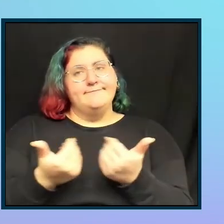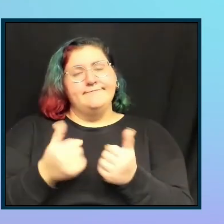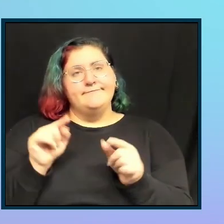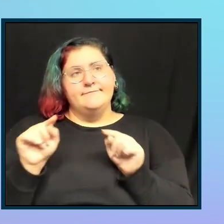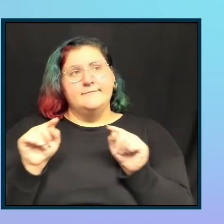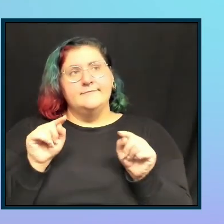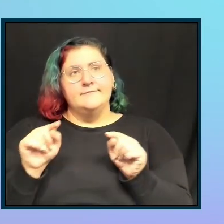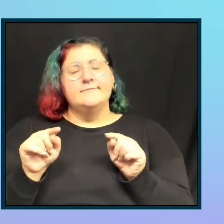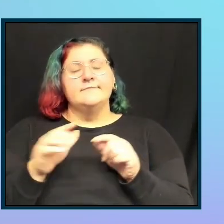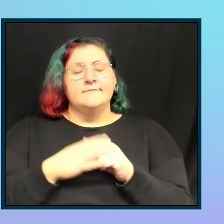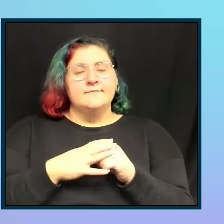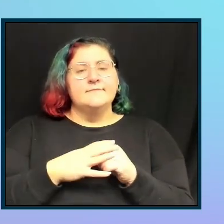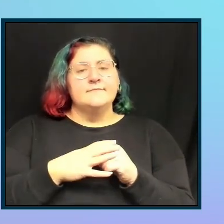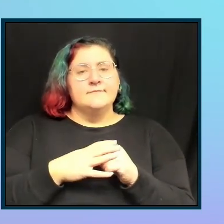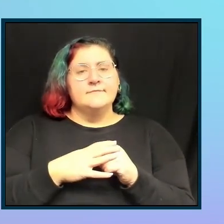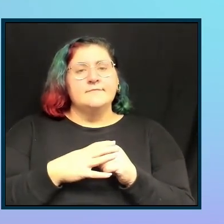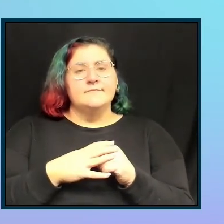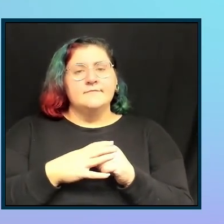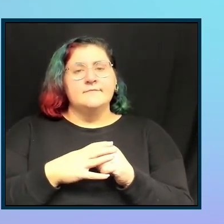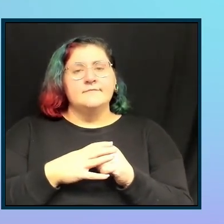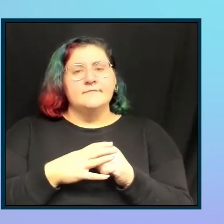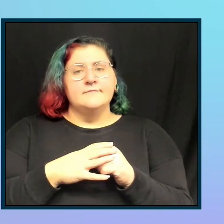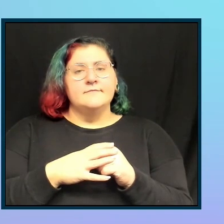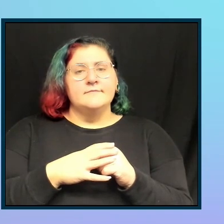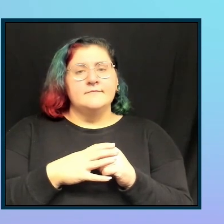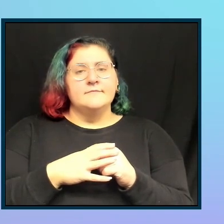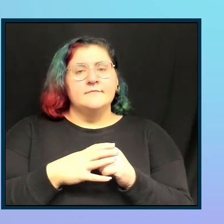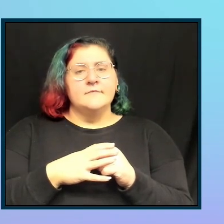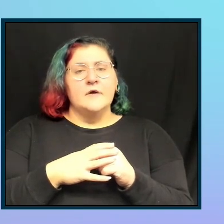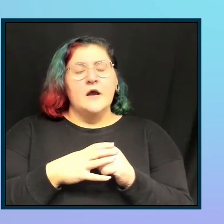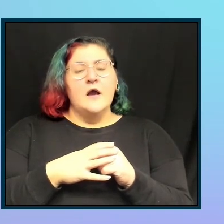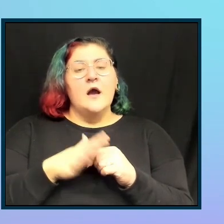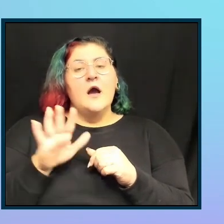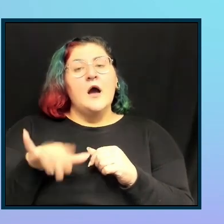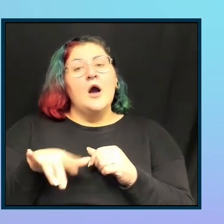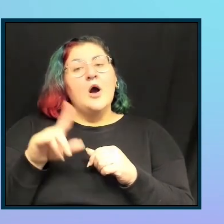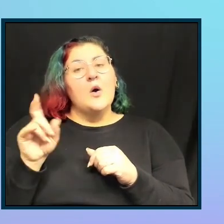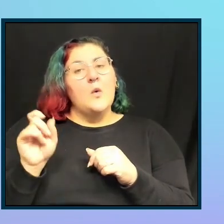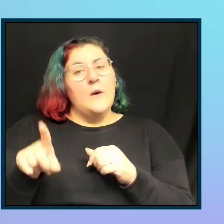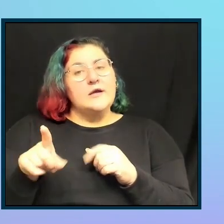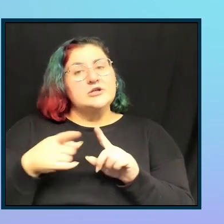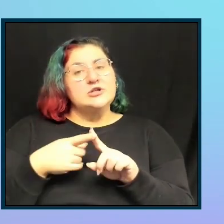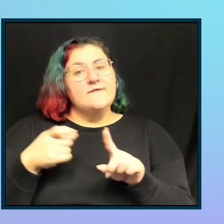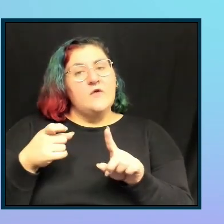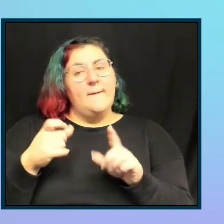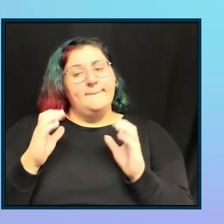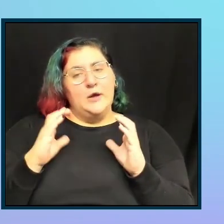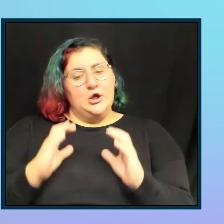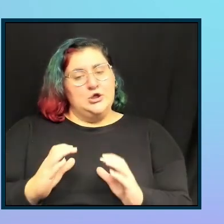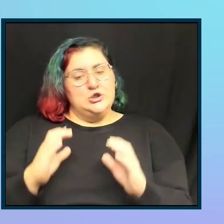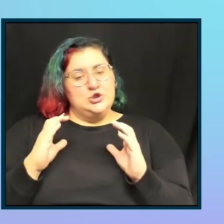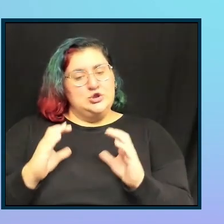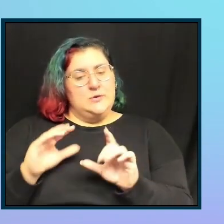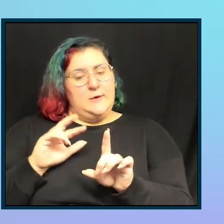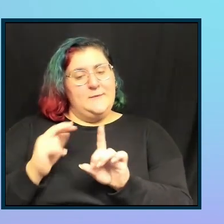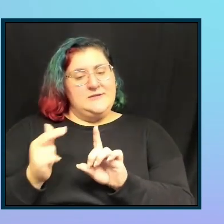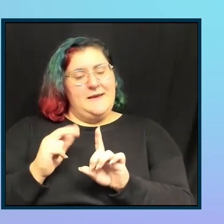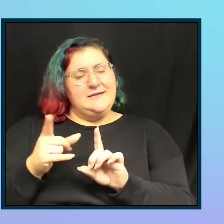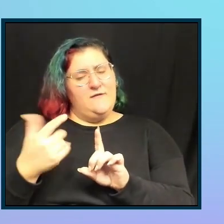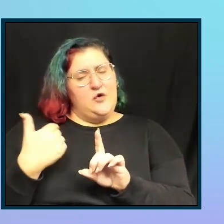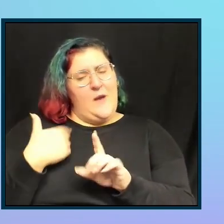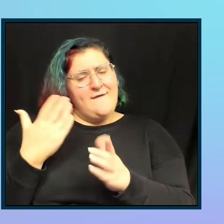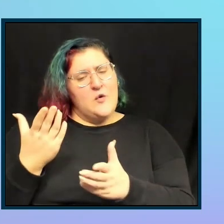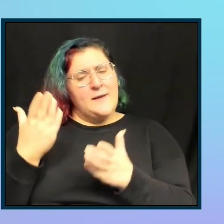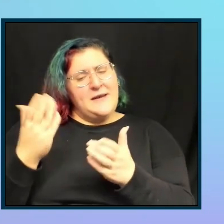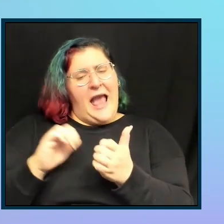Okay, next question here. From the consumer perspective, do you have any recommendations for us to leverage our voices effectively